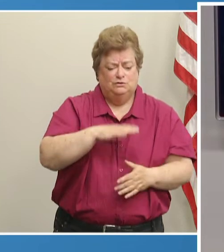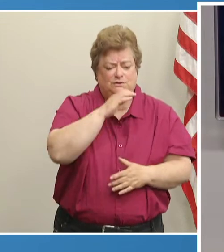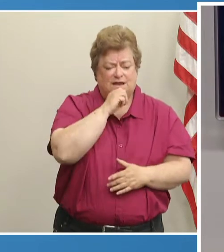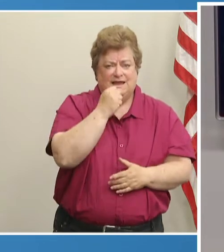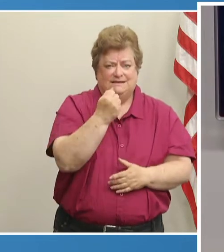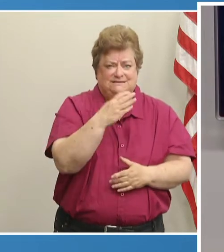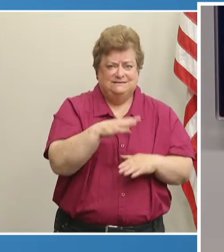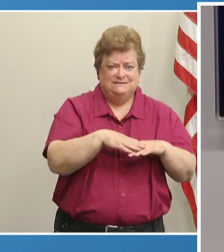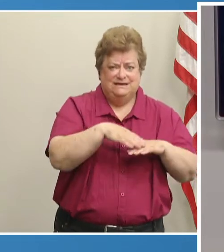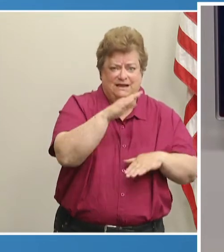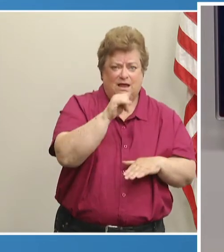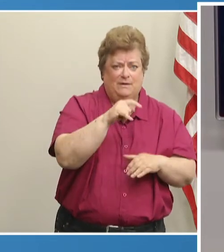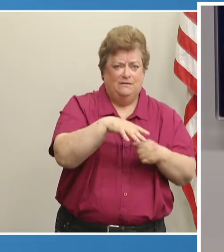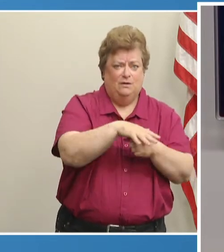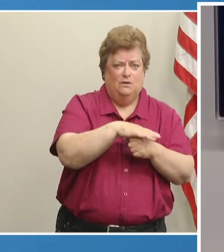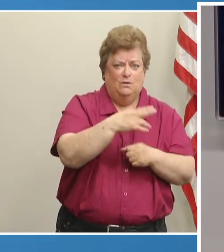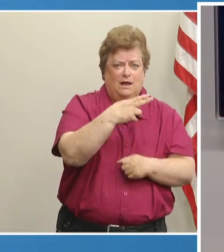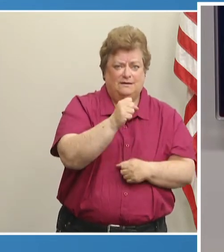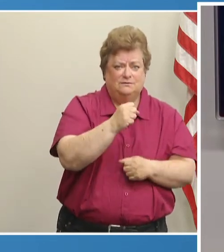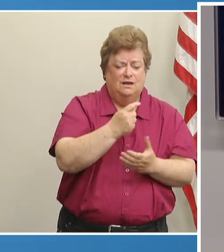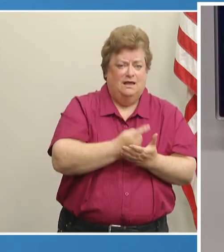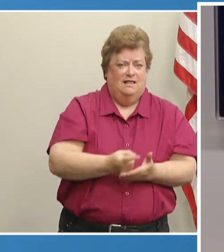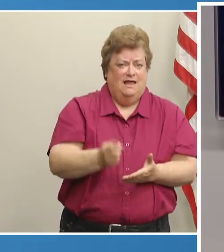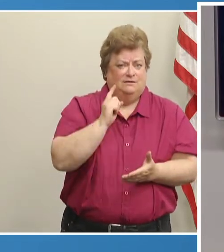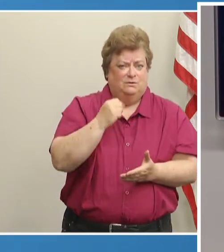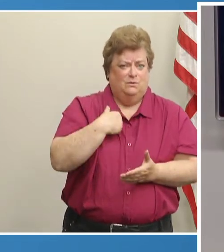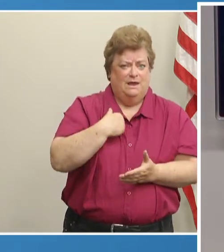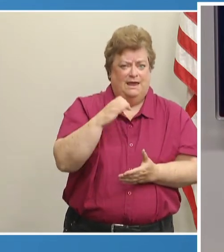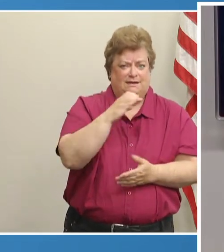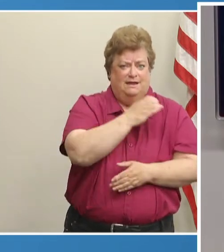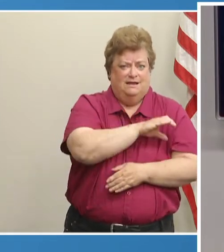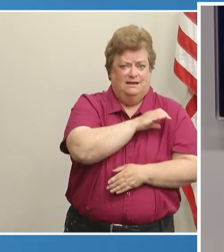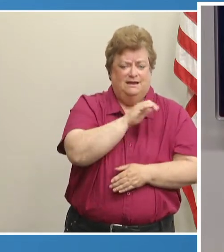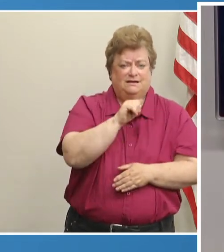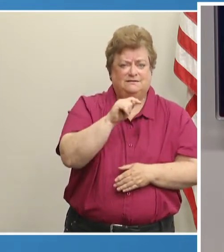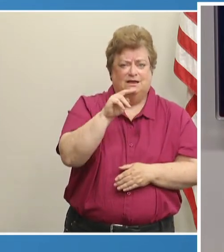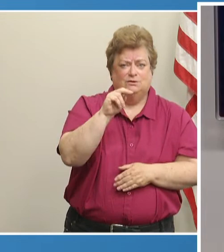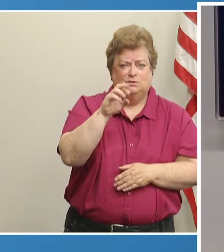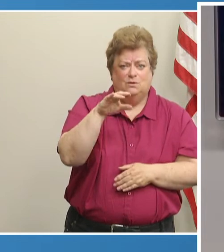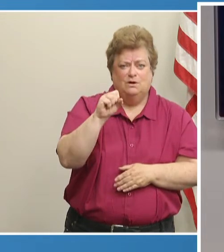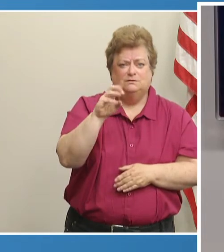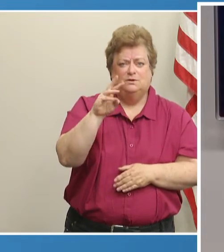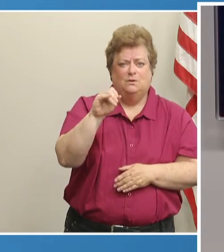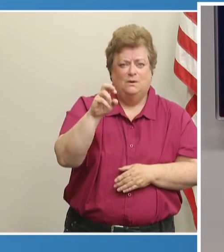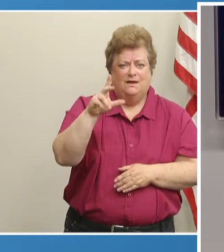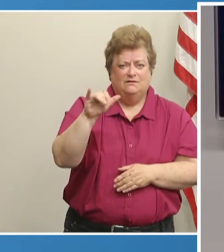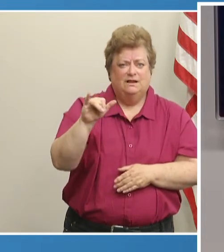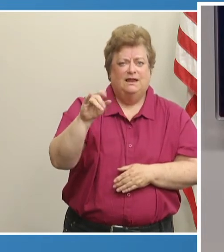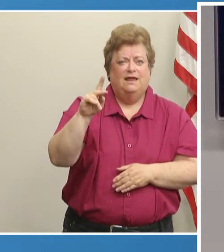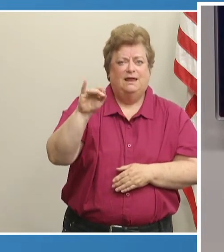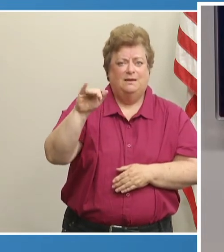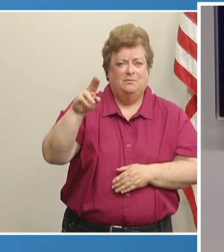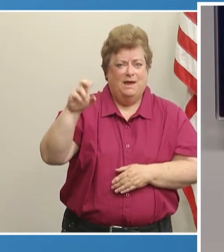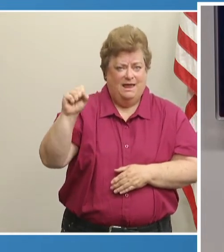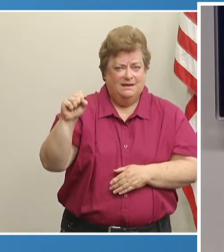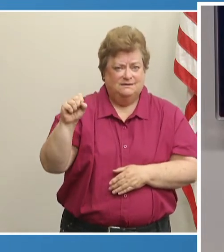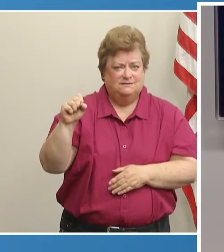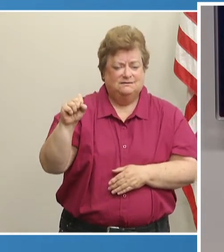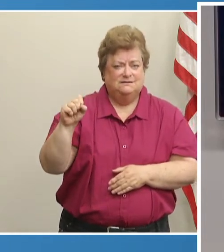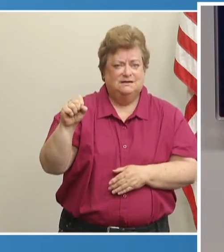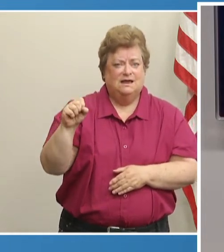at local high schools. Last week, we hosted clinics at Norris, Waverly, and Pius,